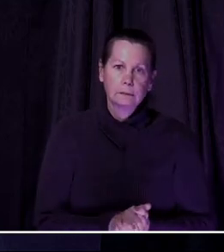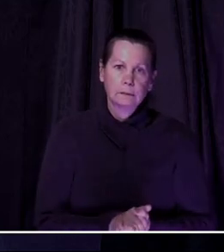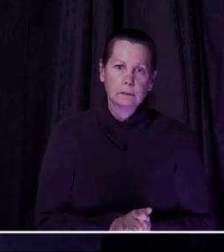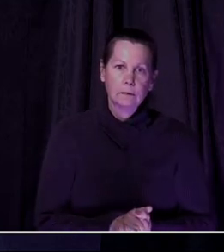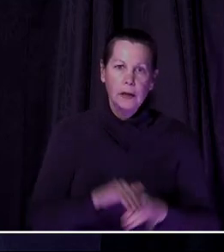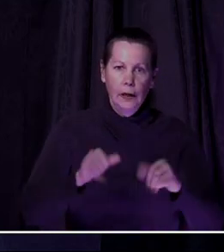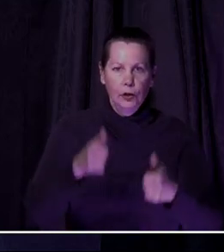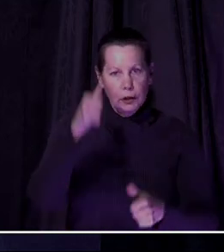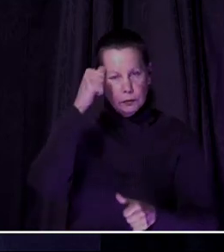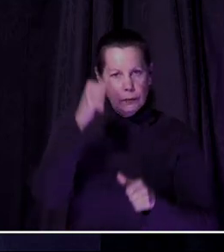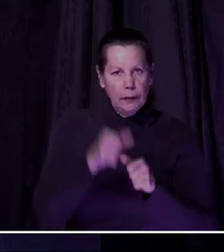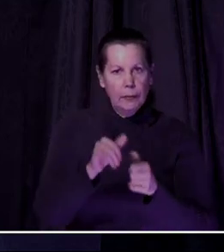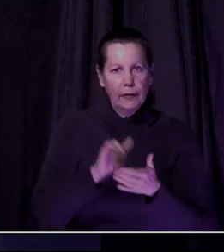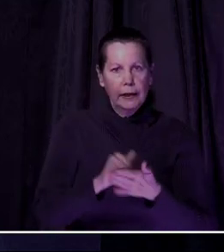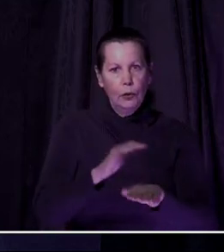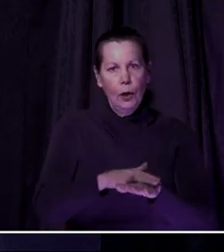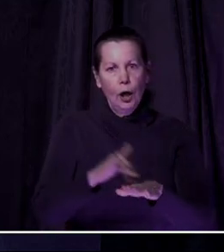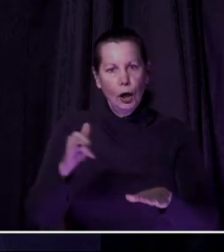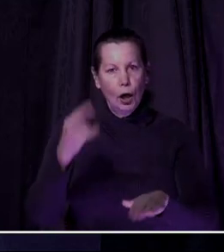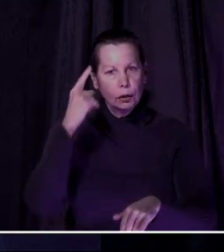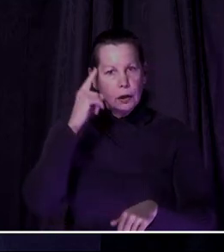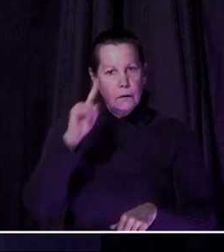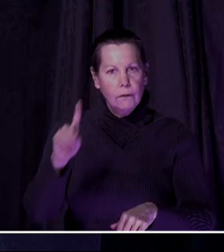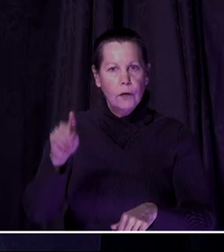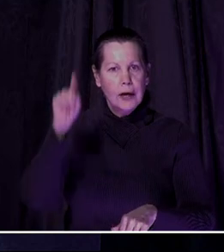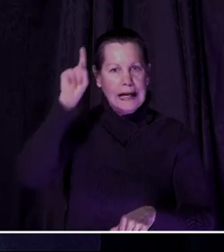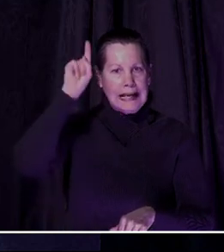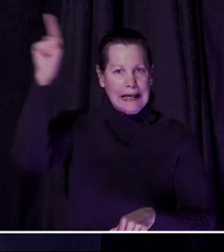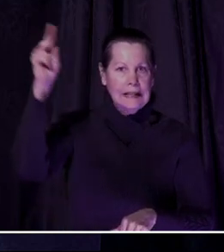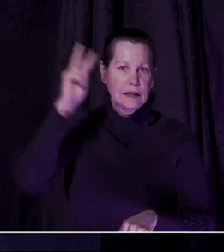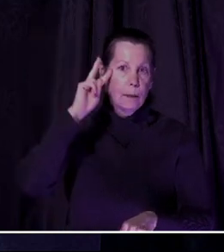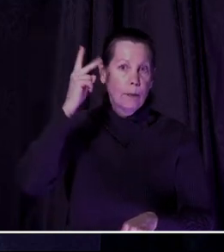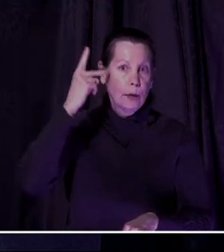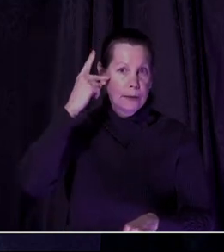just remember that you were called for his purposes,